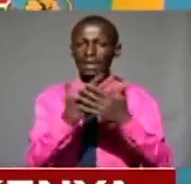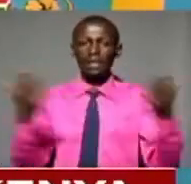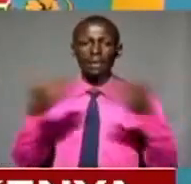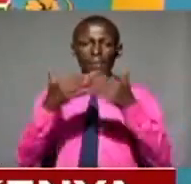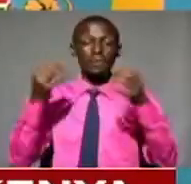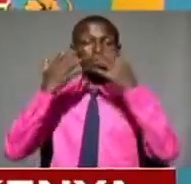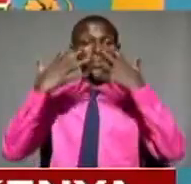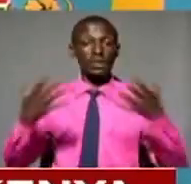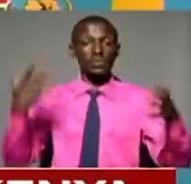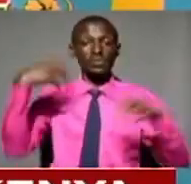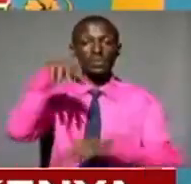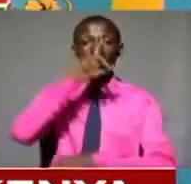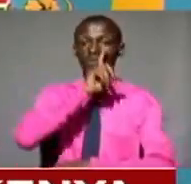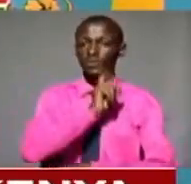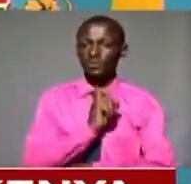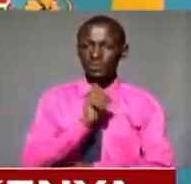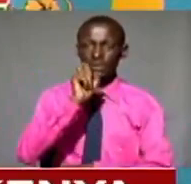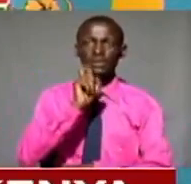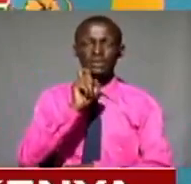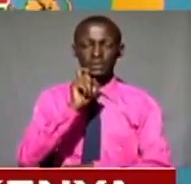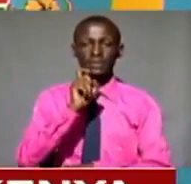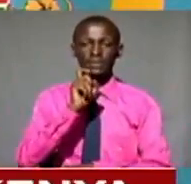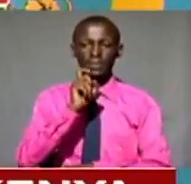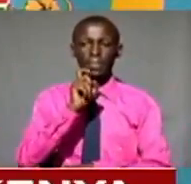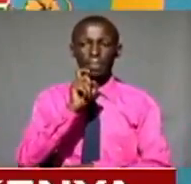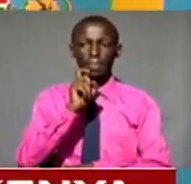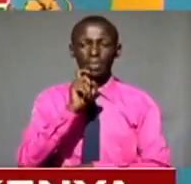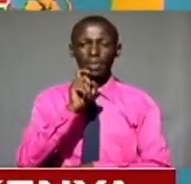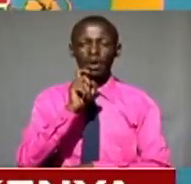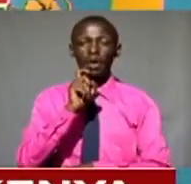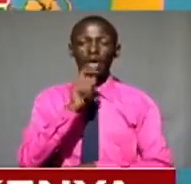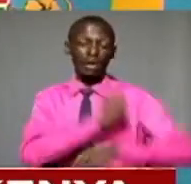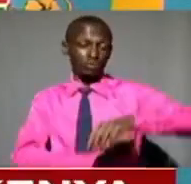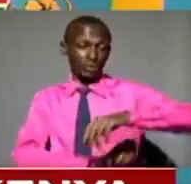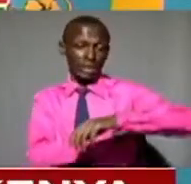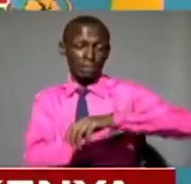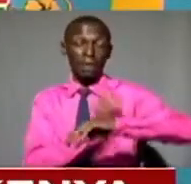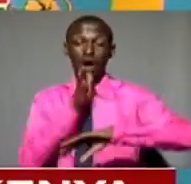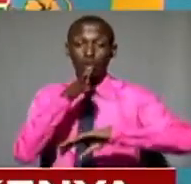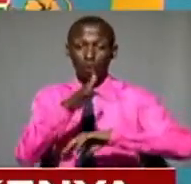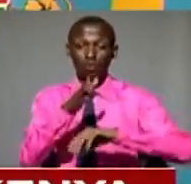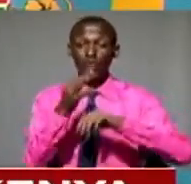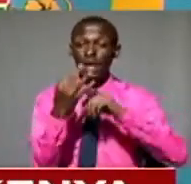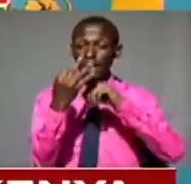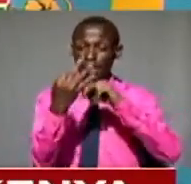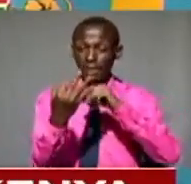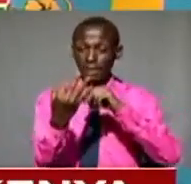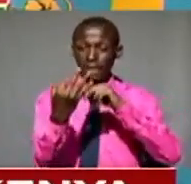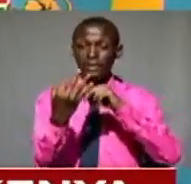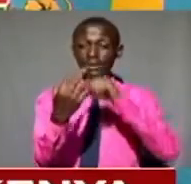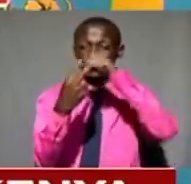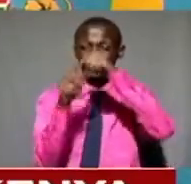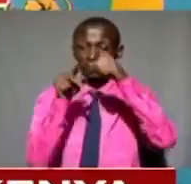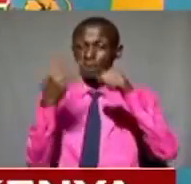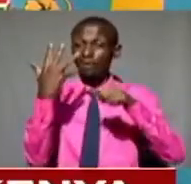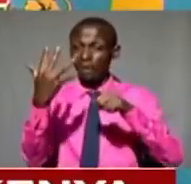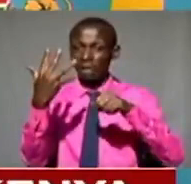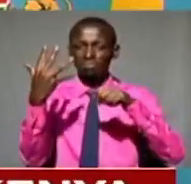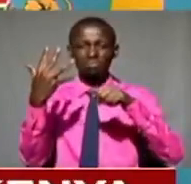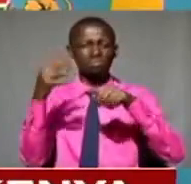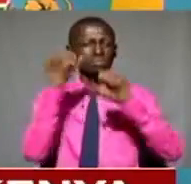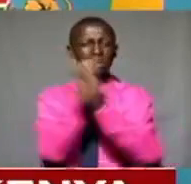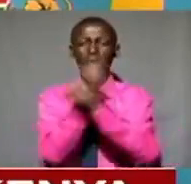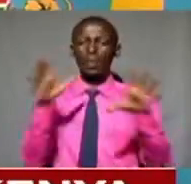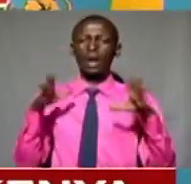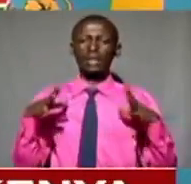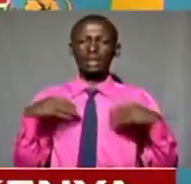earlier, or a laborer with a temperature above 37.5 degrees Celsius shall not be allowed entry into